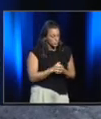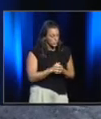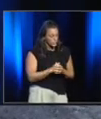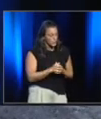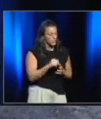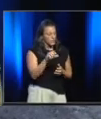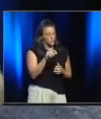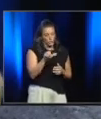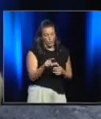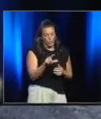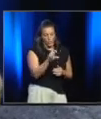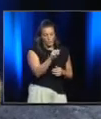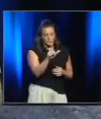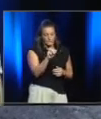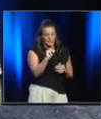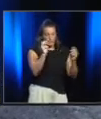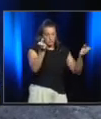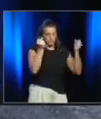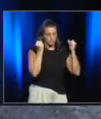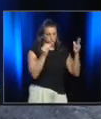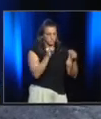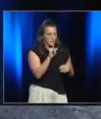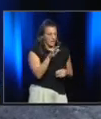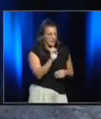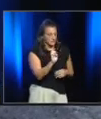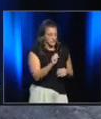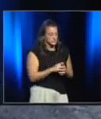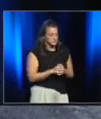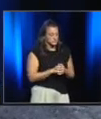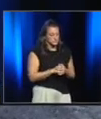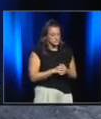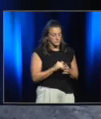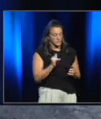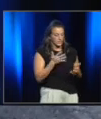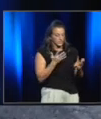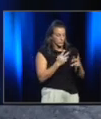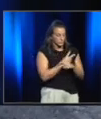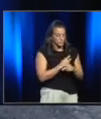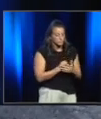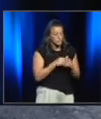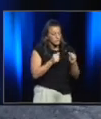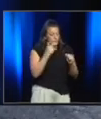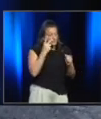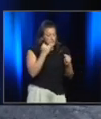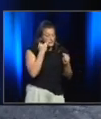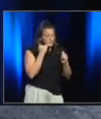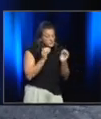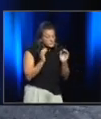sea ice, so that's a bad year. And you can see that if you're a small female,